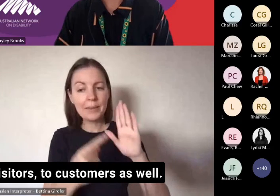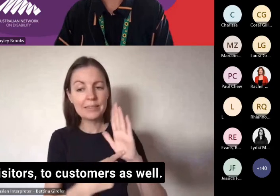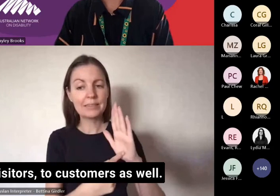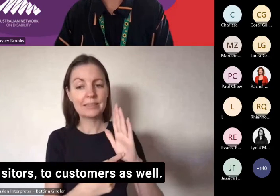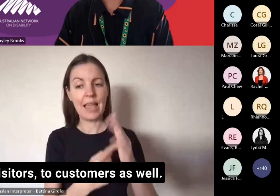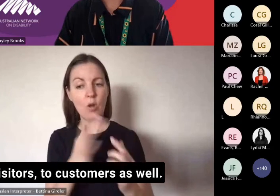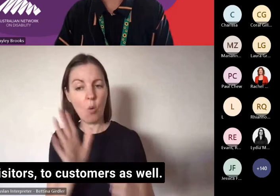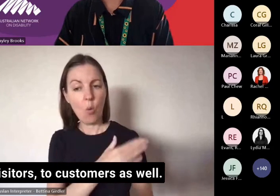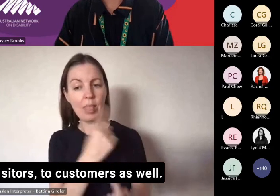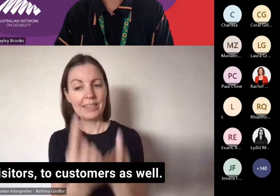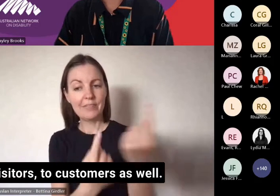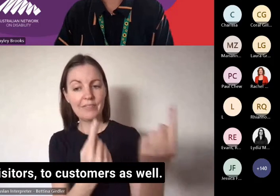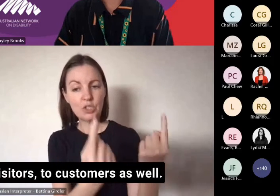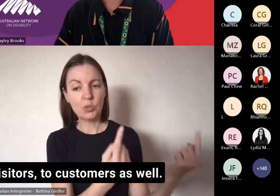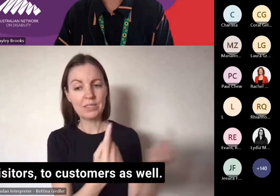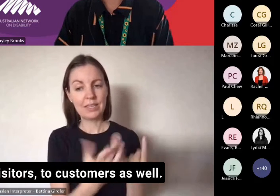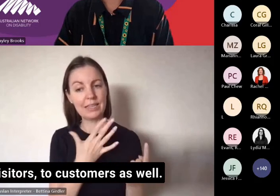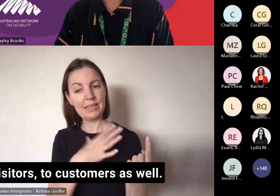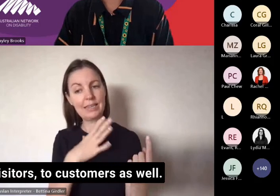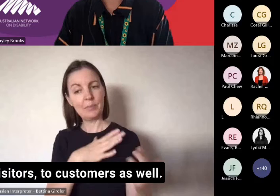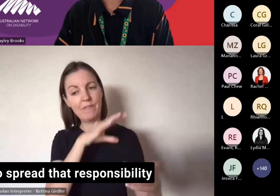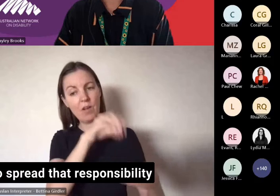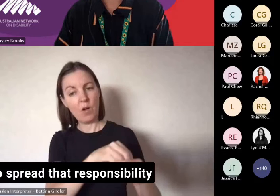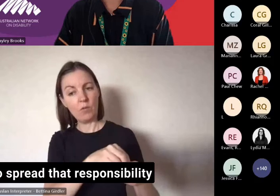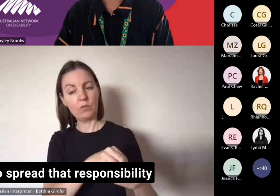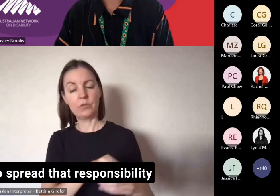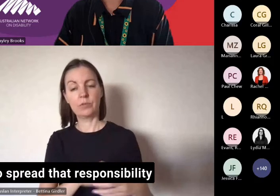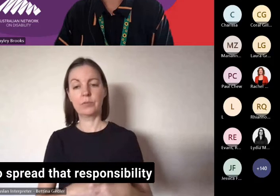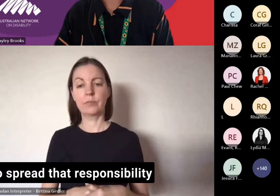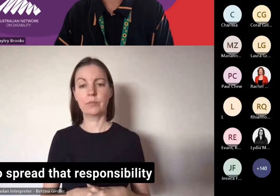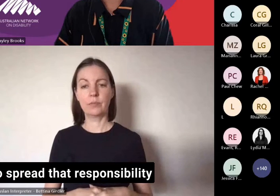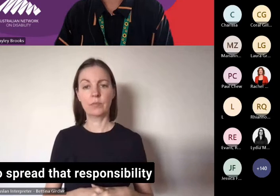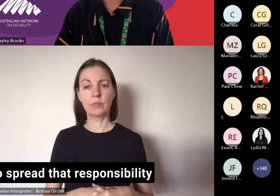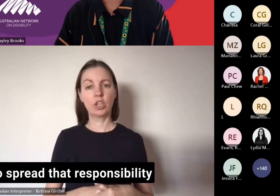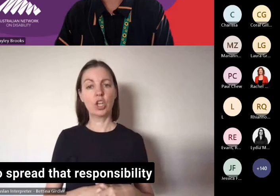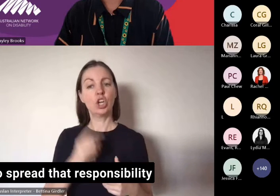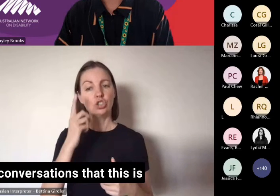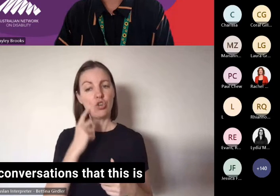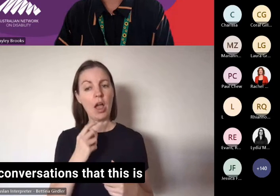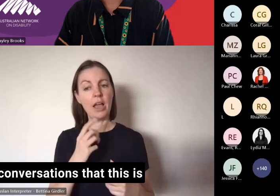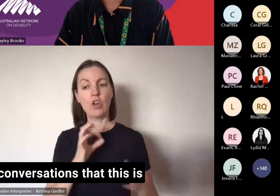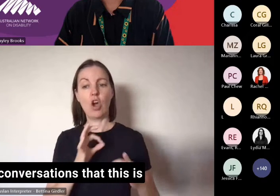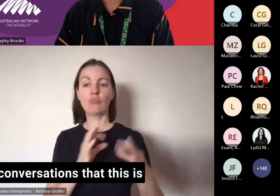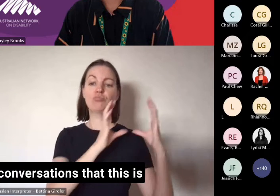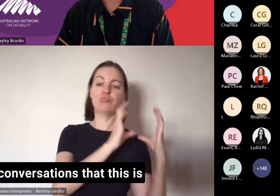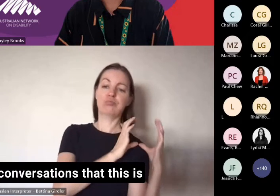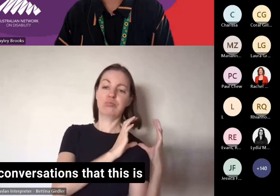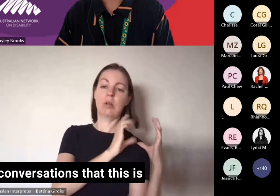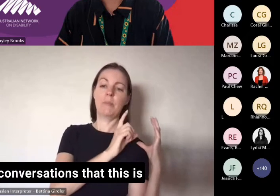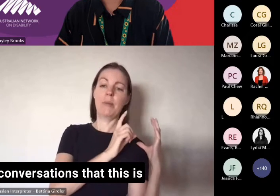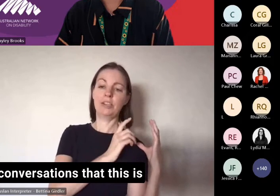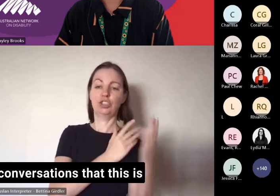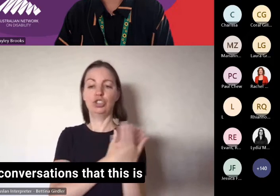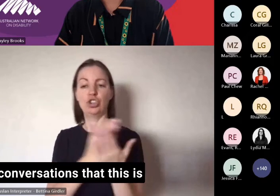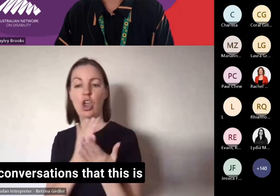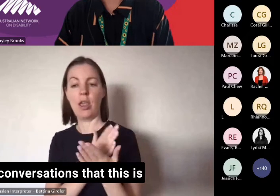visitors, to customers as well. But trying to spread that responsibility and have